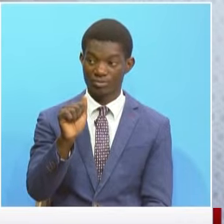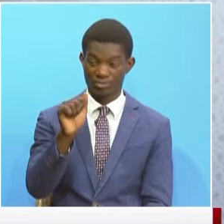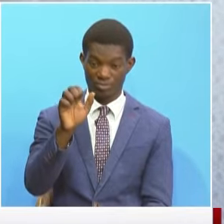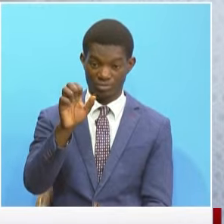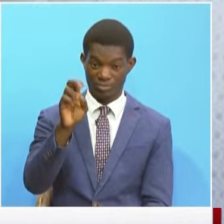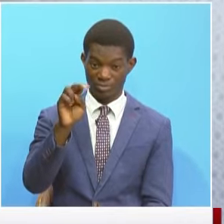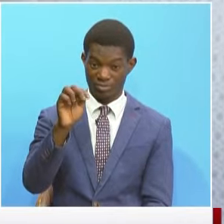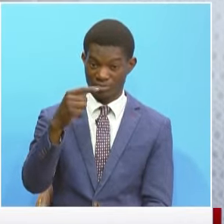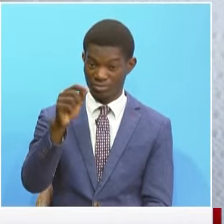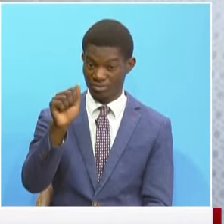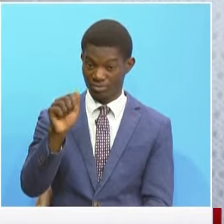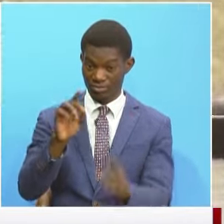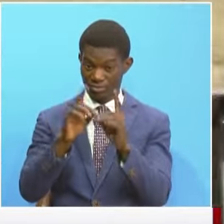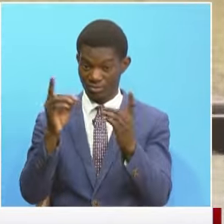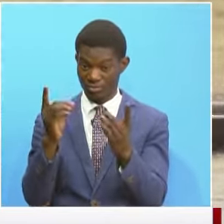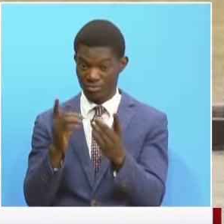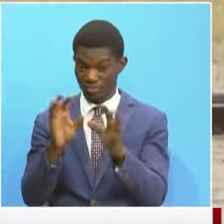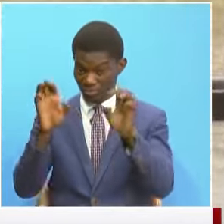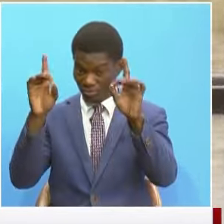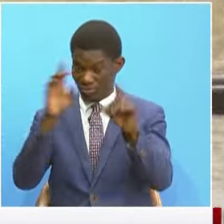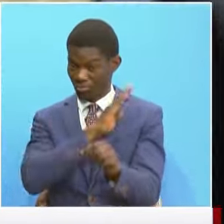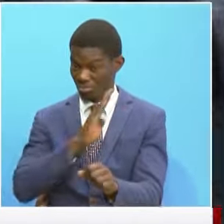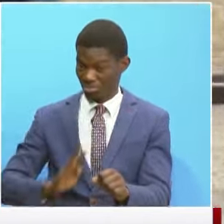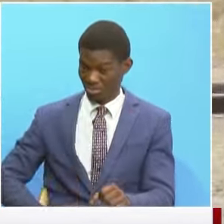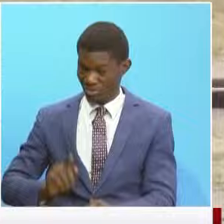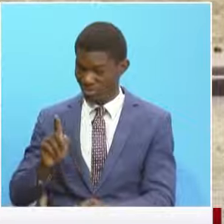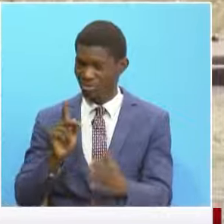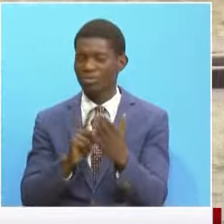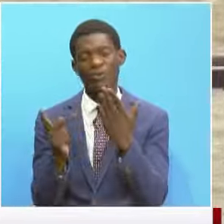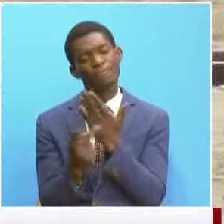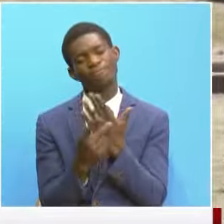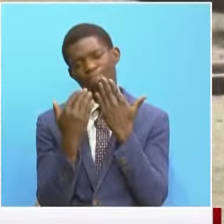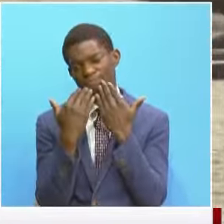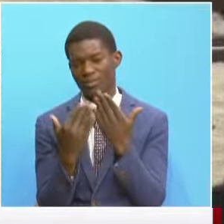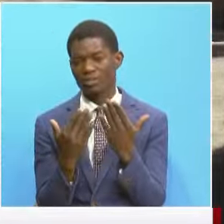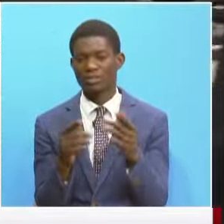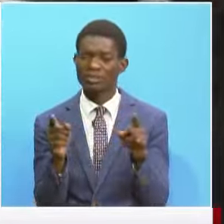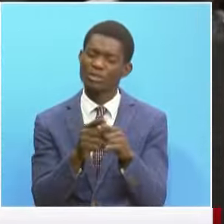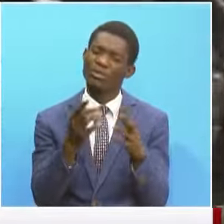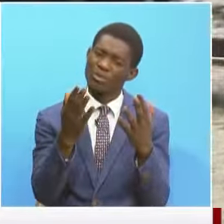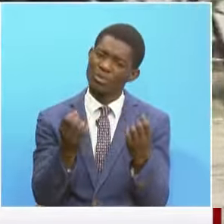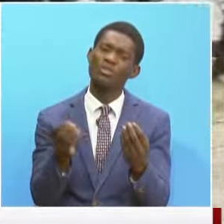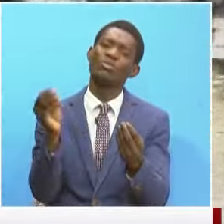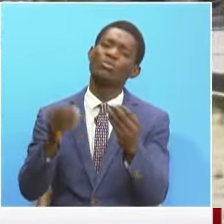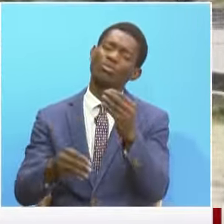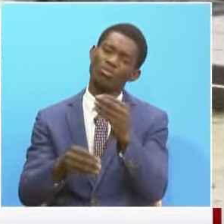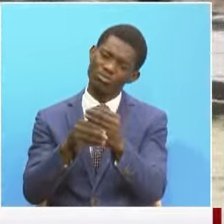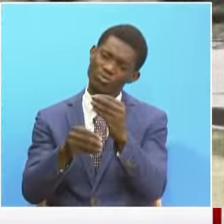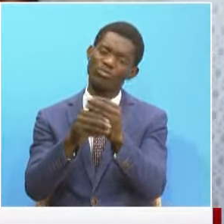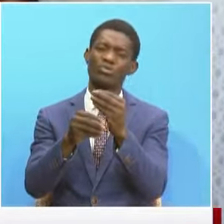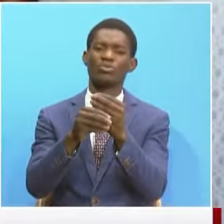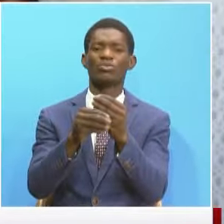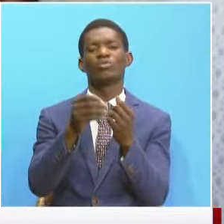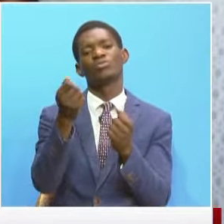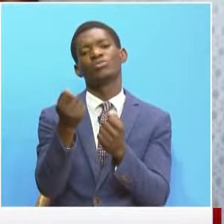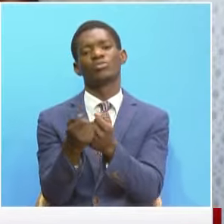is appreciating the Comfed program and appealing for more sponsorship to strike a balance on progression rates.